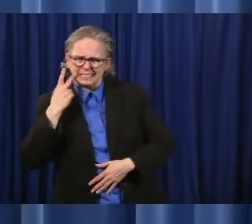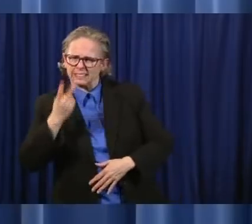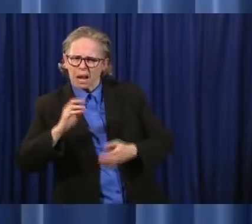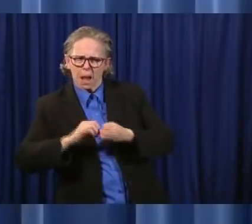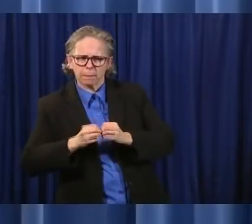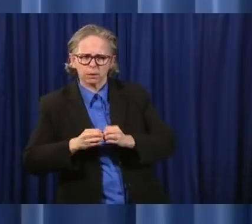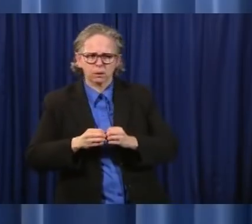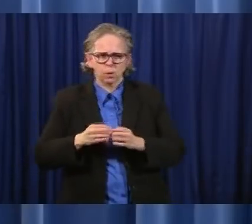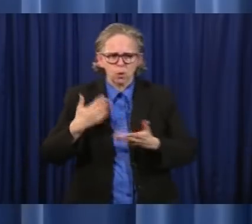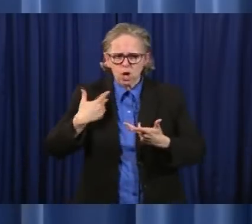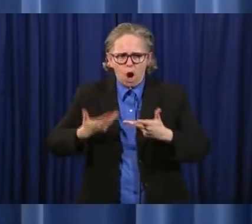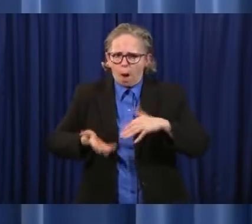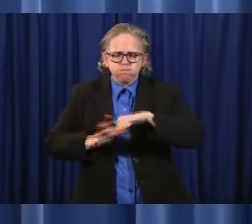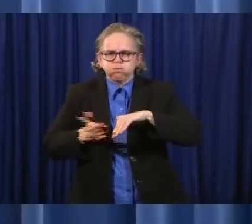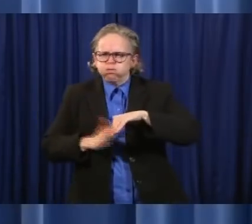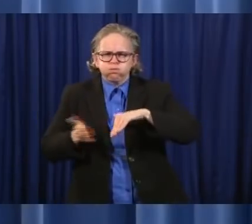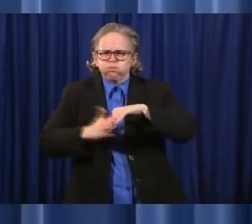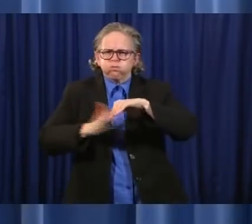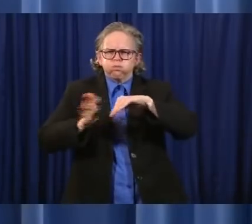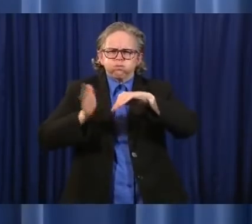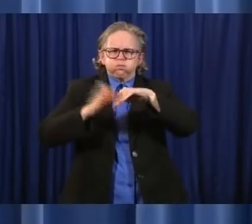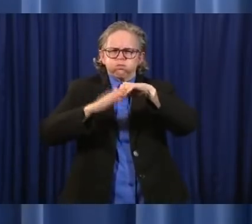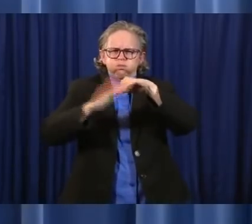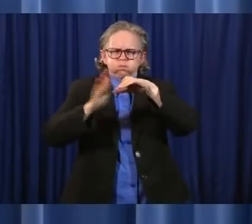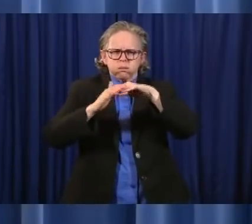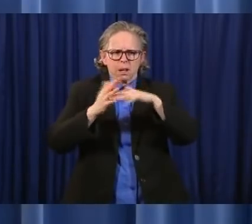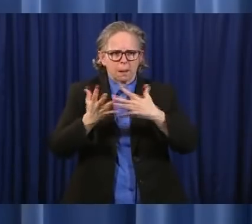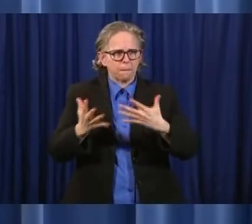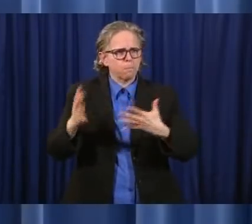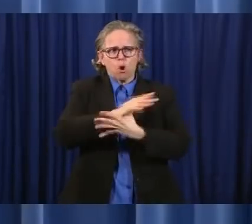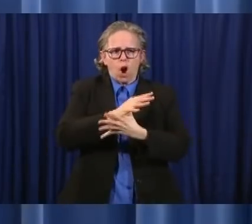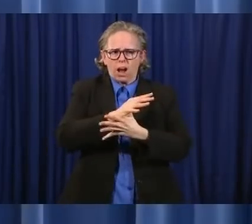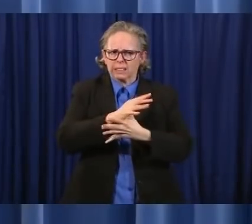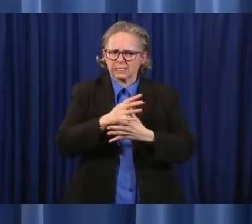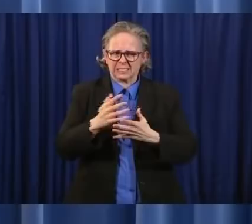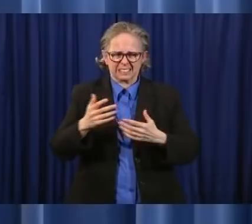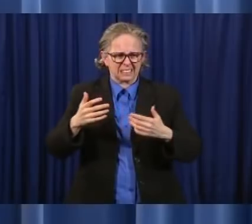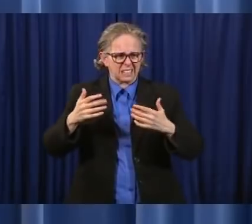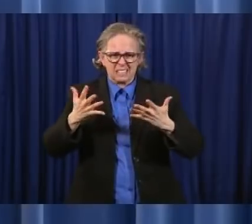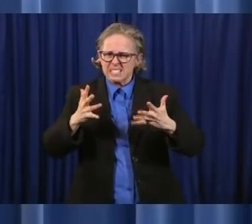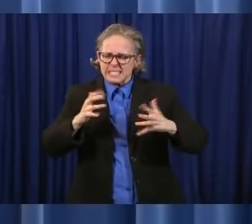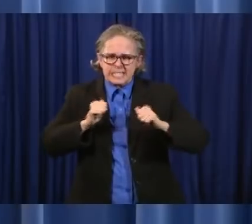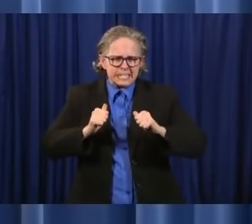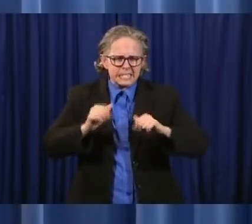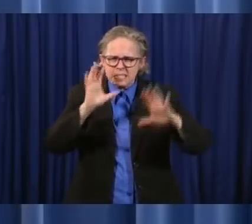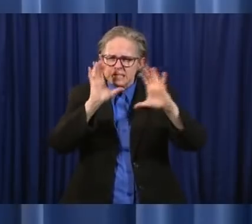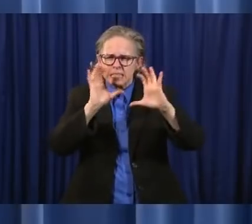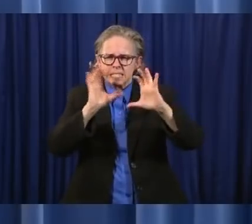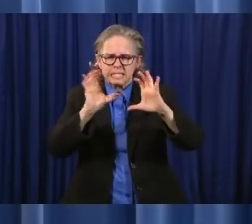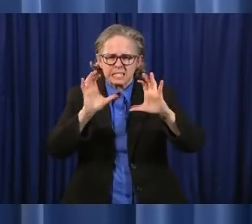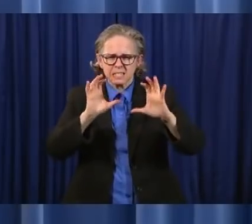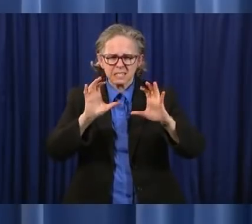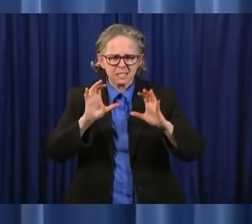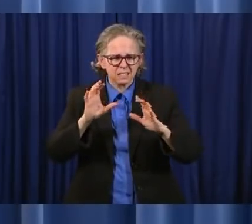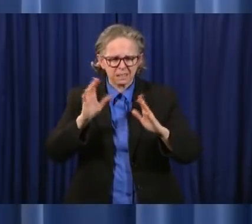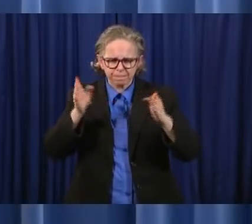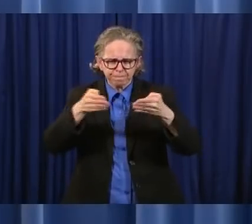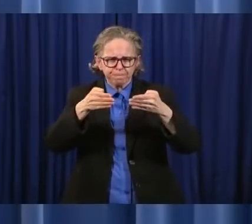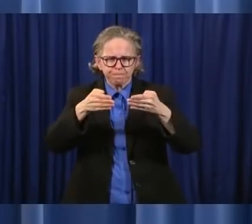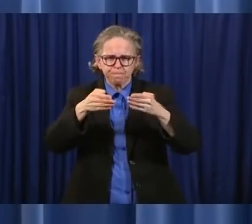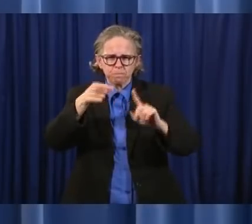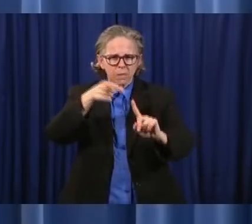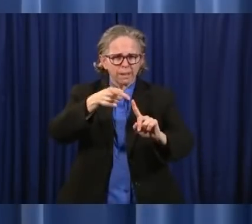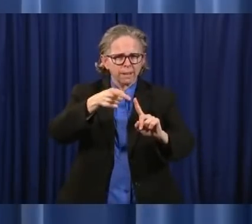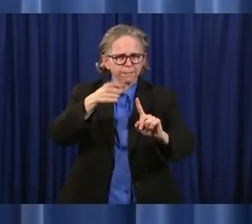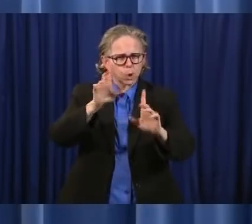ramping up. It is a priority. We're going after it. We're focused on this because we know that this